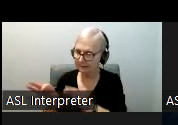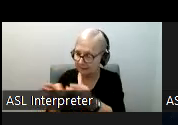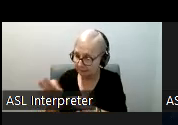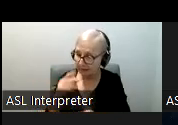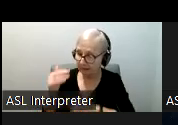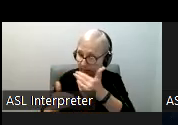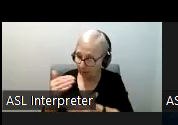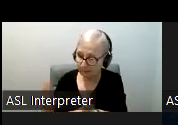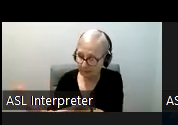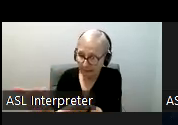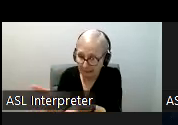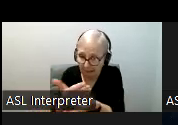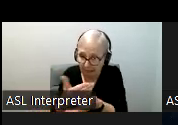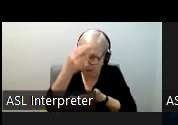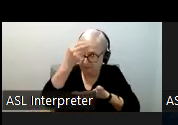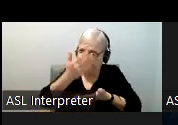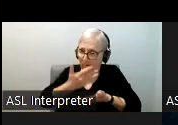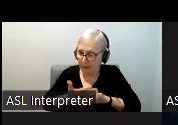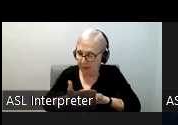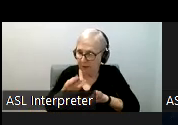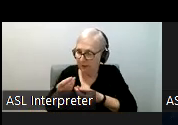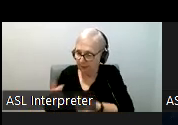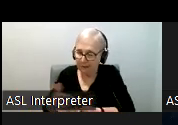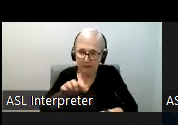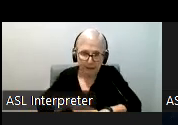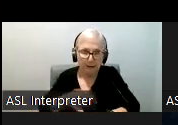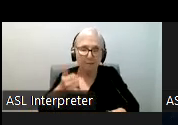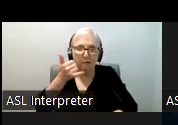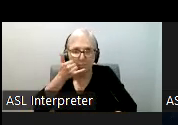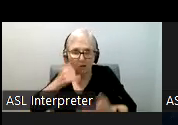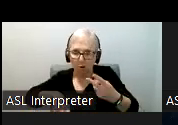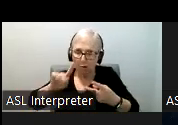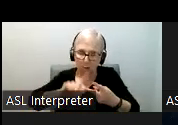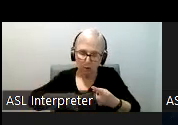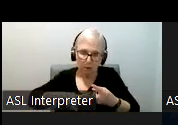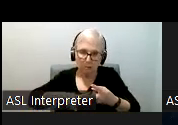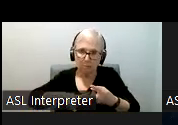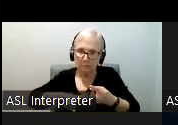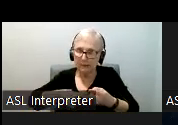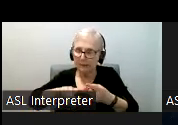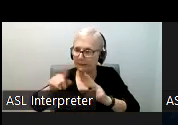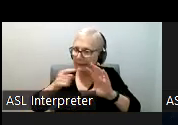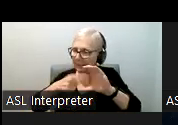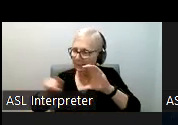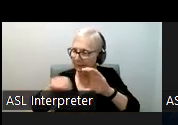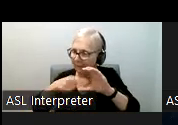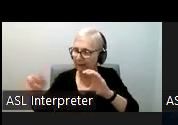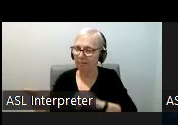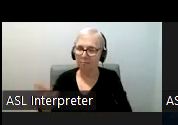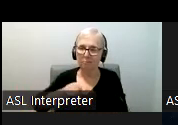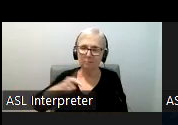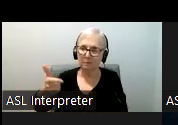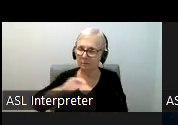information she needs. She spends time on the phone with folks. She spends time in email correspondence. She just does a